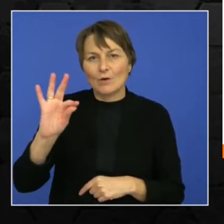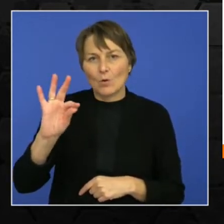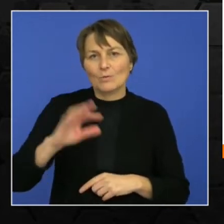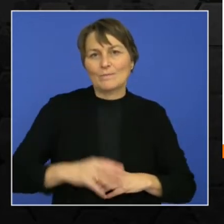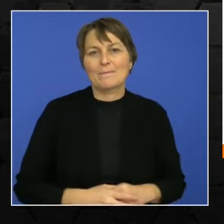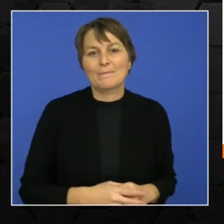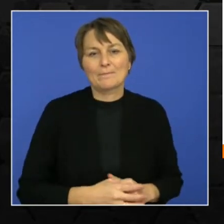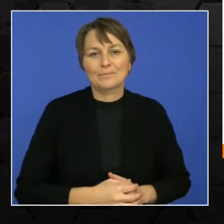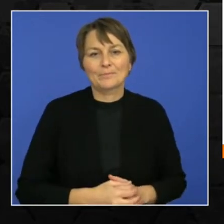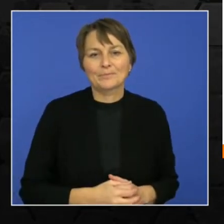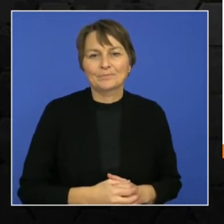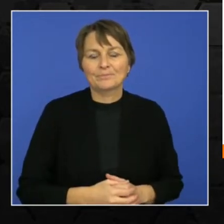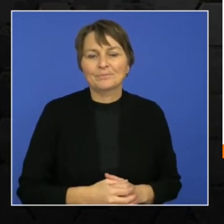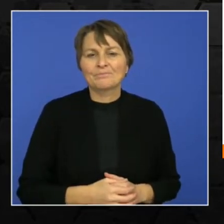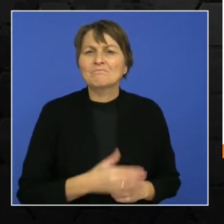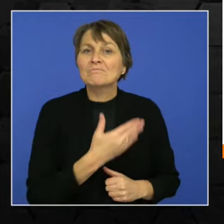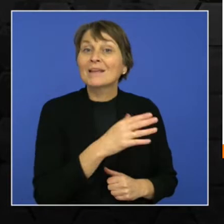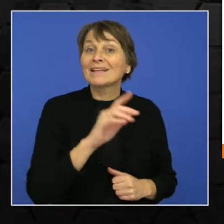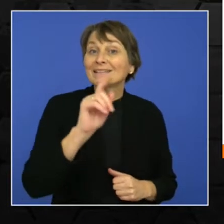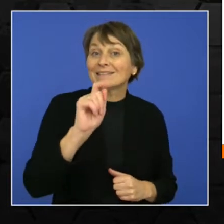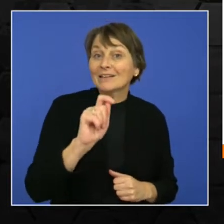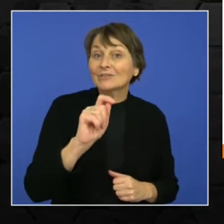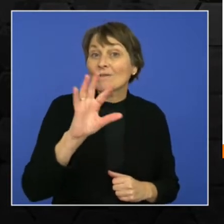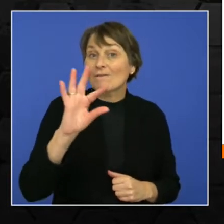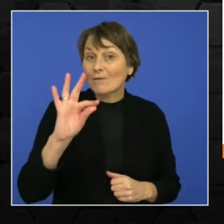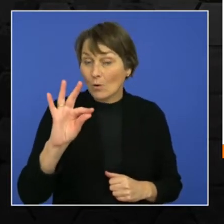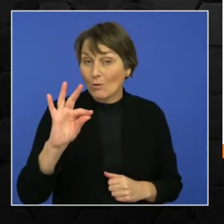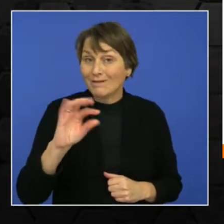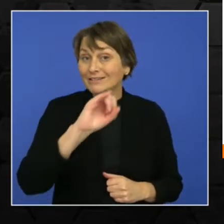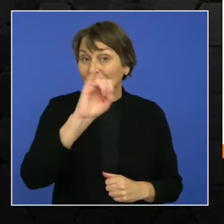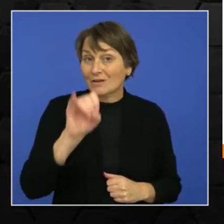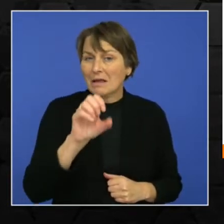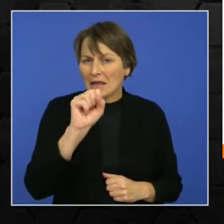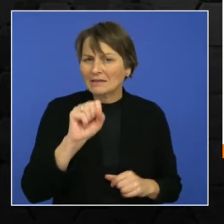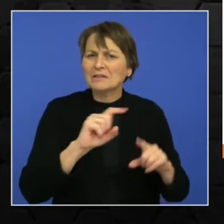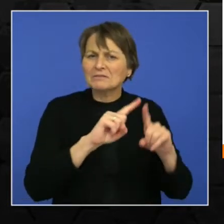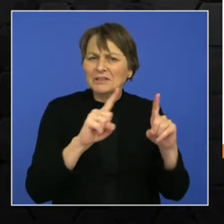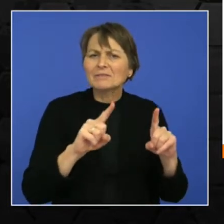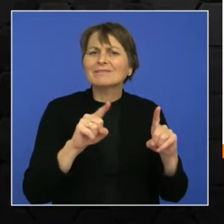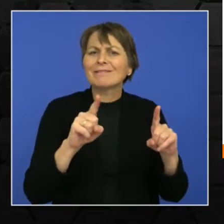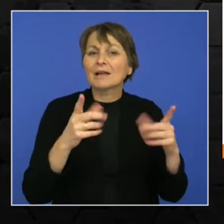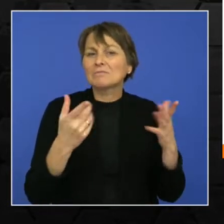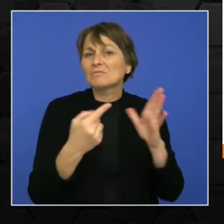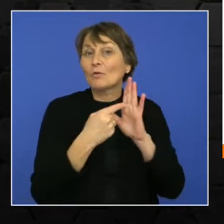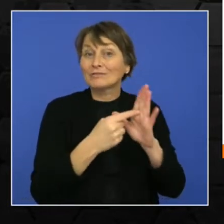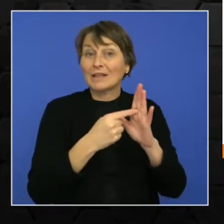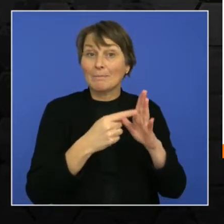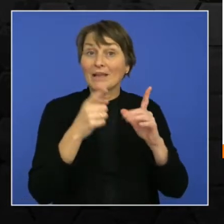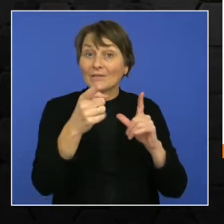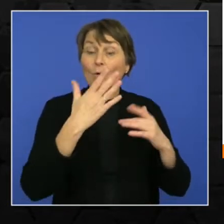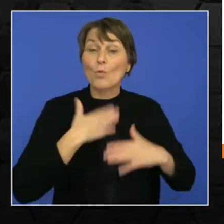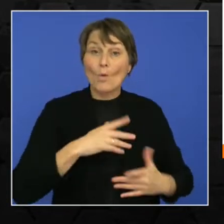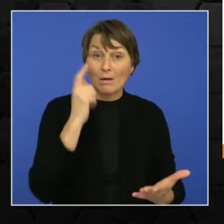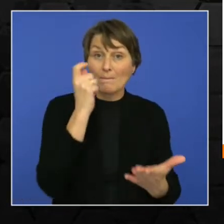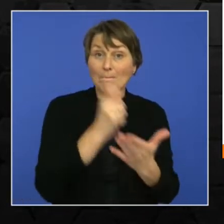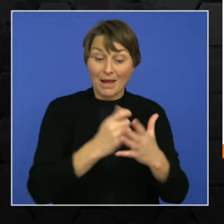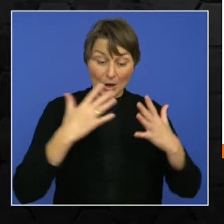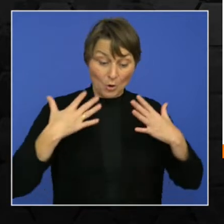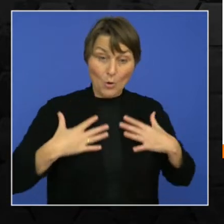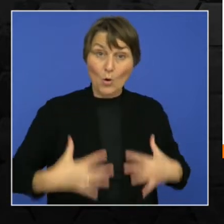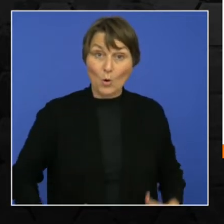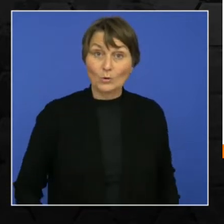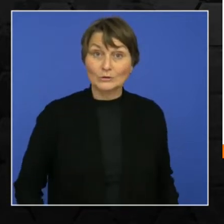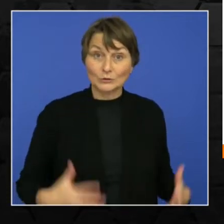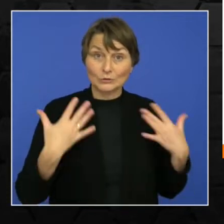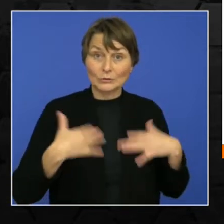say TensorFlow.js has used of like using a clothing size estimation. So it's just like it's done by our senior developer advocate, that is Jason